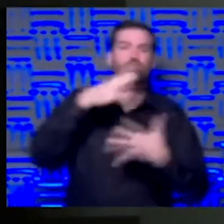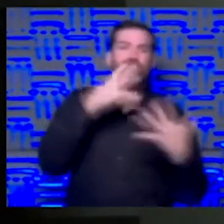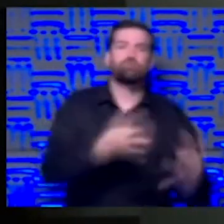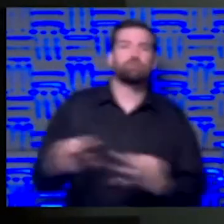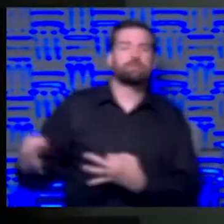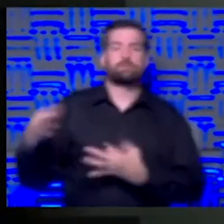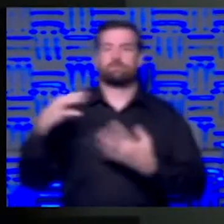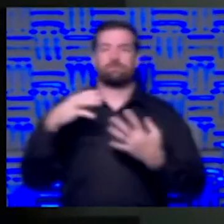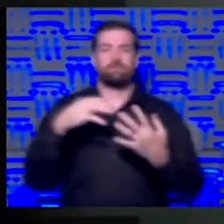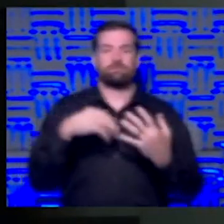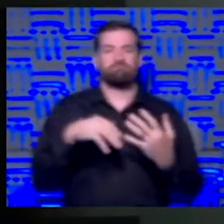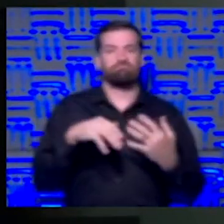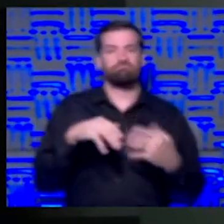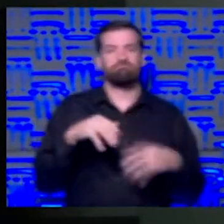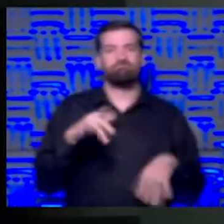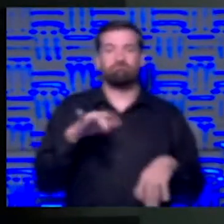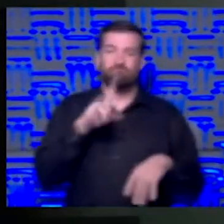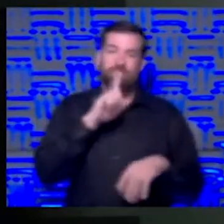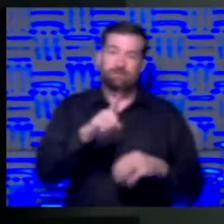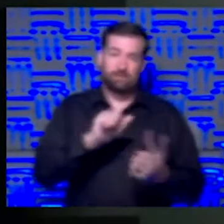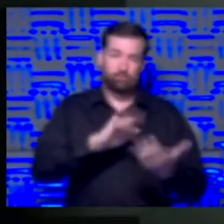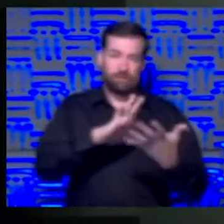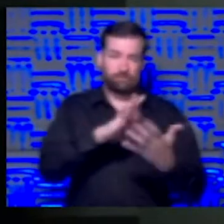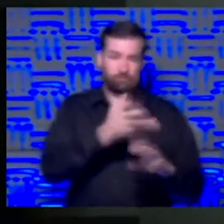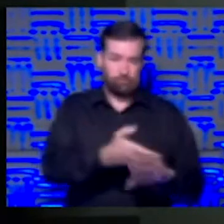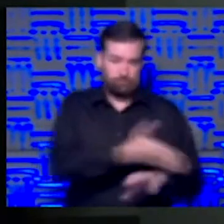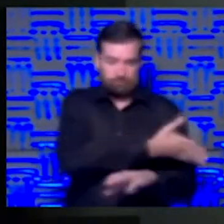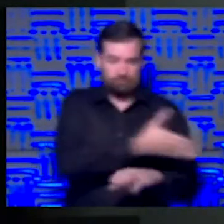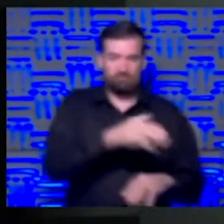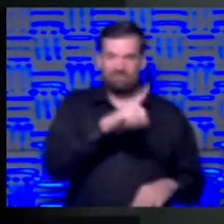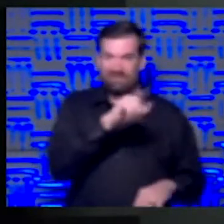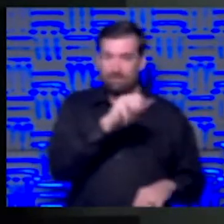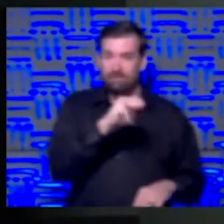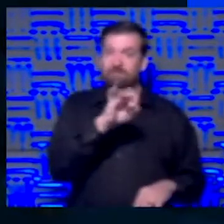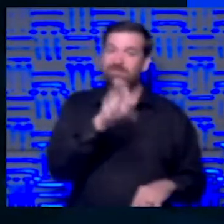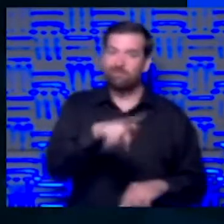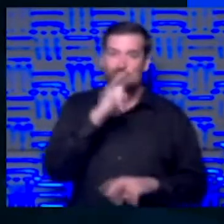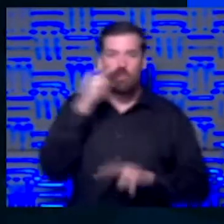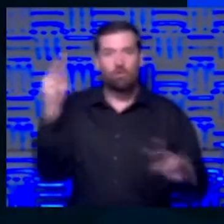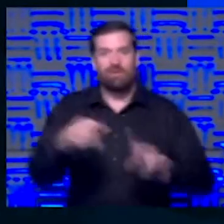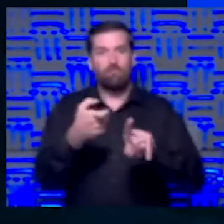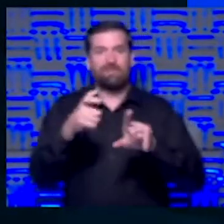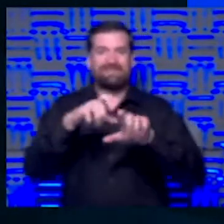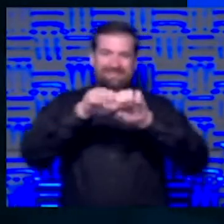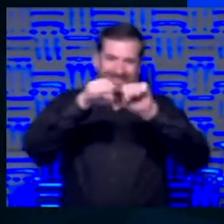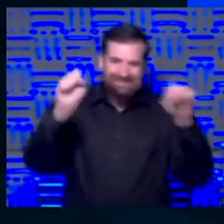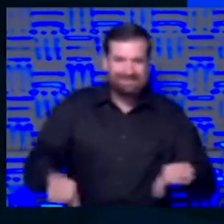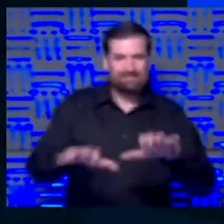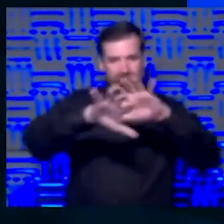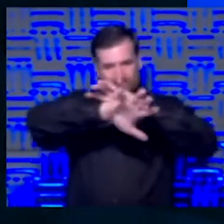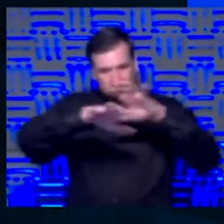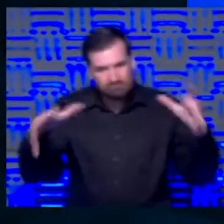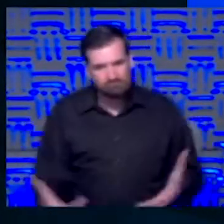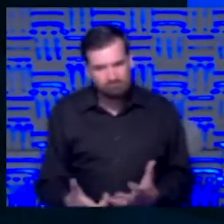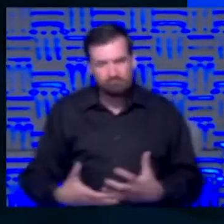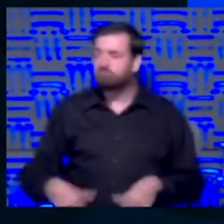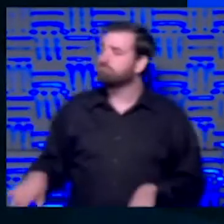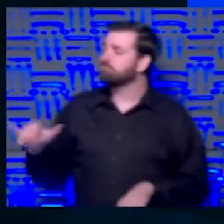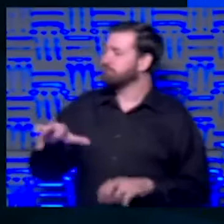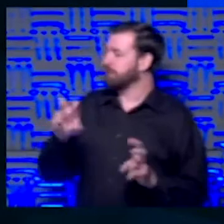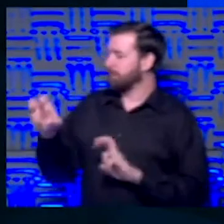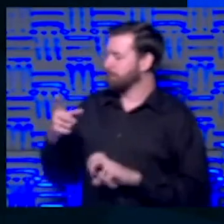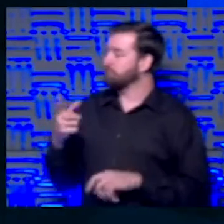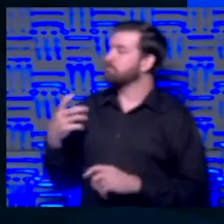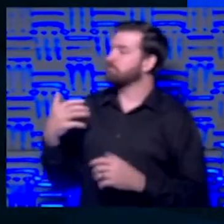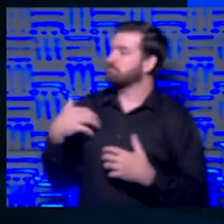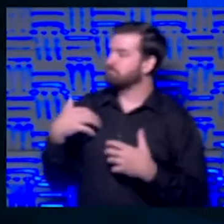factors that Olivia addressed earlier that we need to be looking at systemically. Well, and on that topic, I mean, I think there's